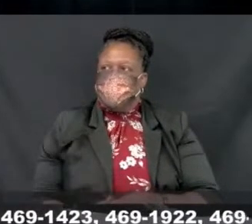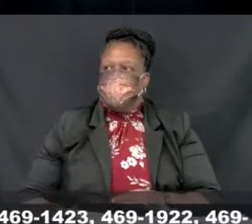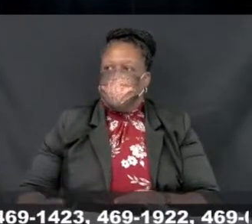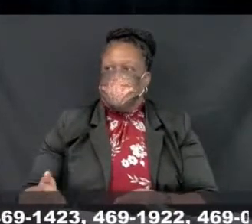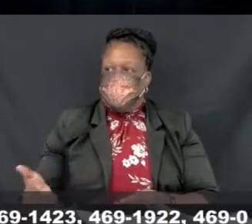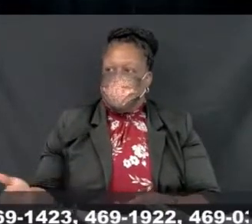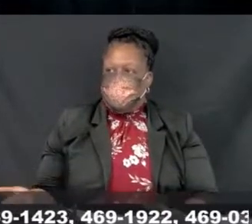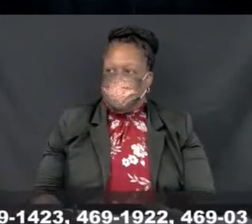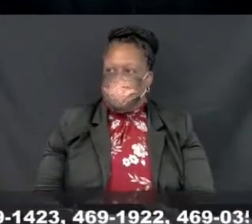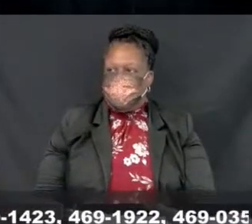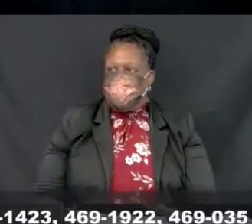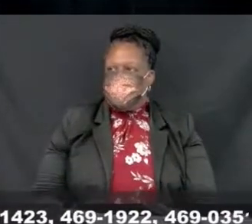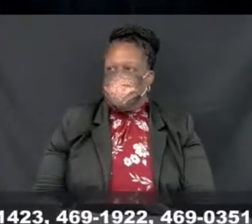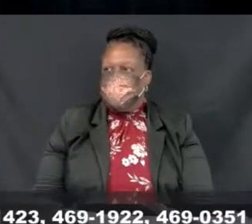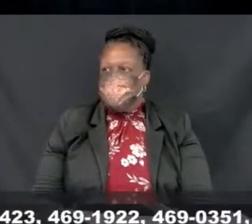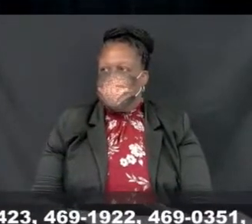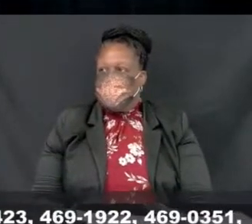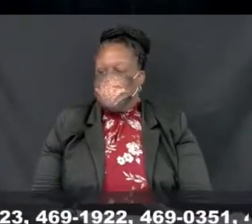about